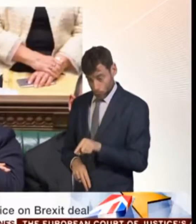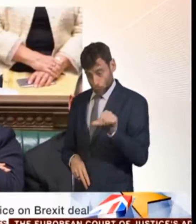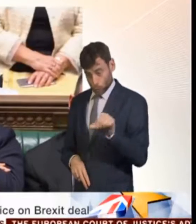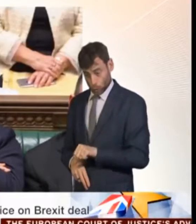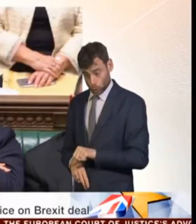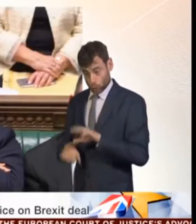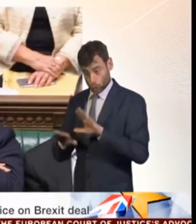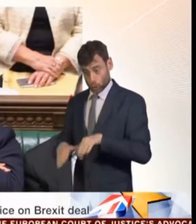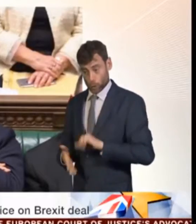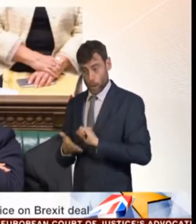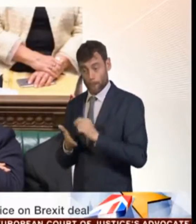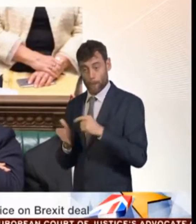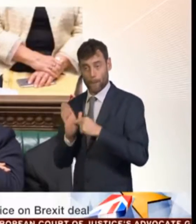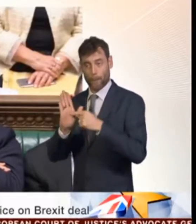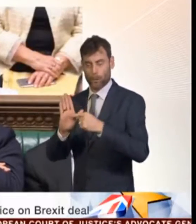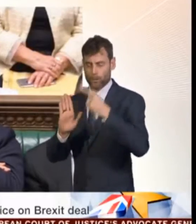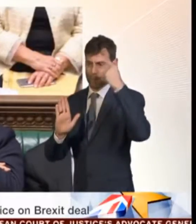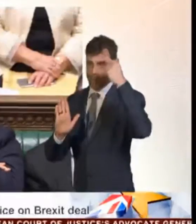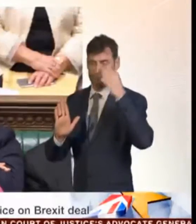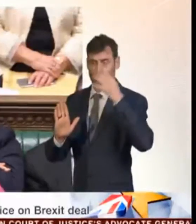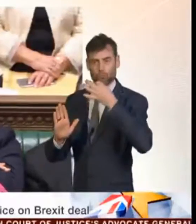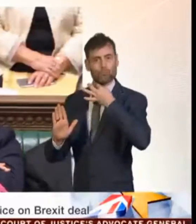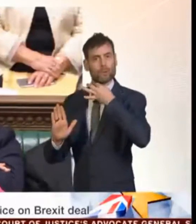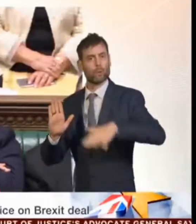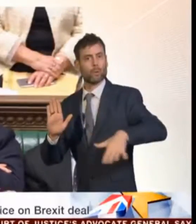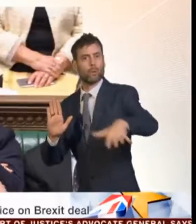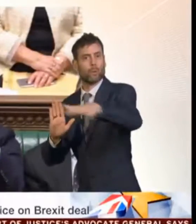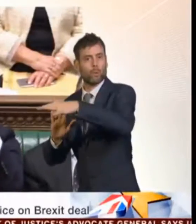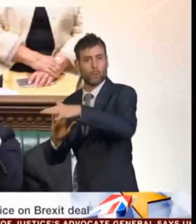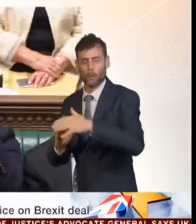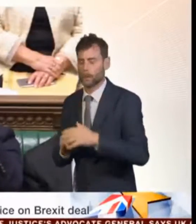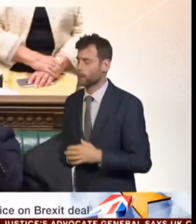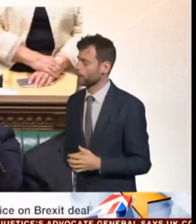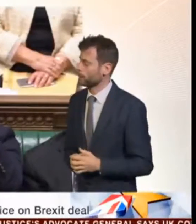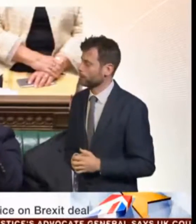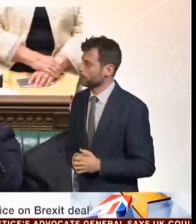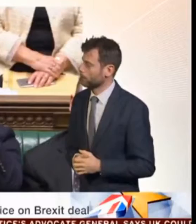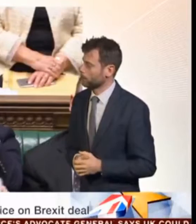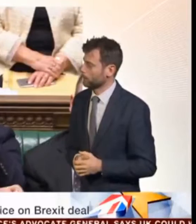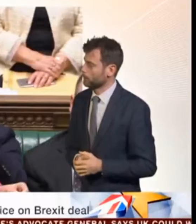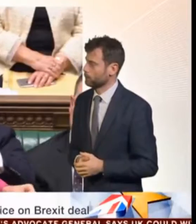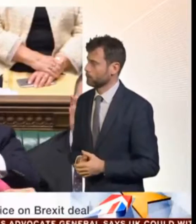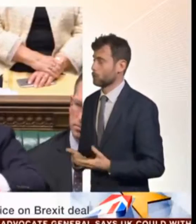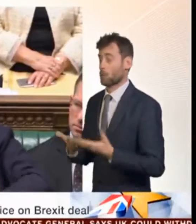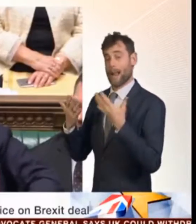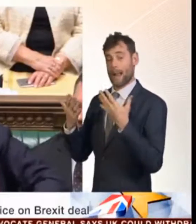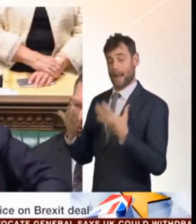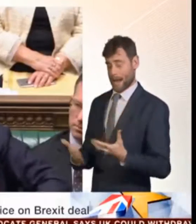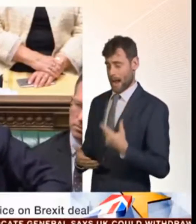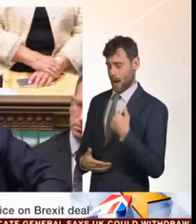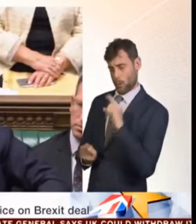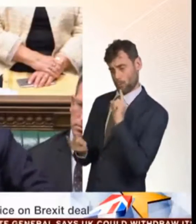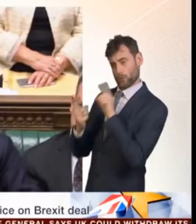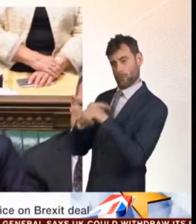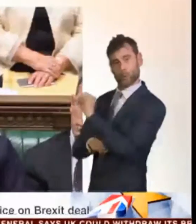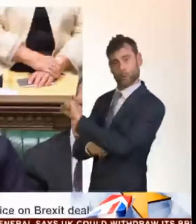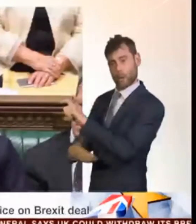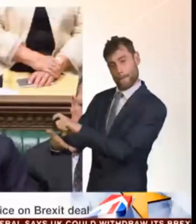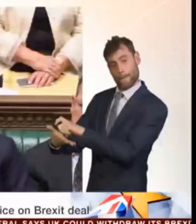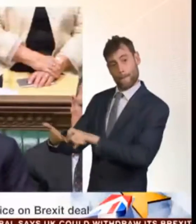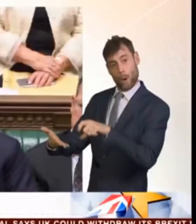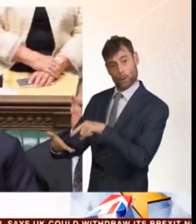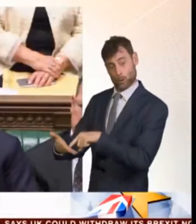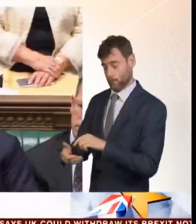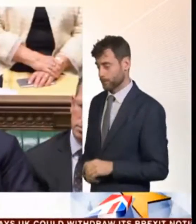interest to do so. So I do want to turn now to the contempt motion itself. We recognise